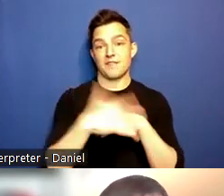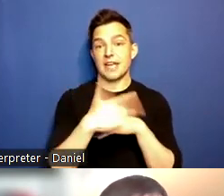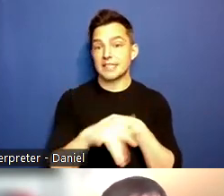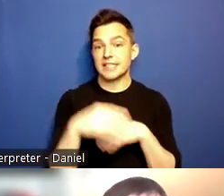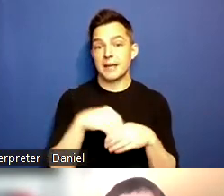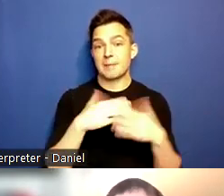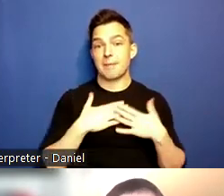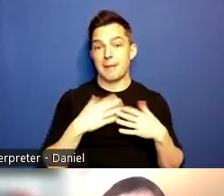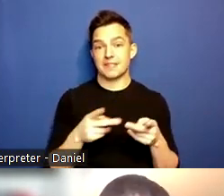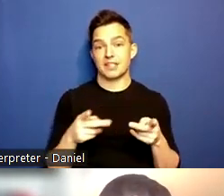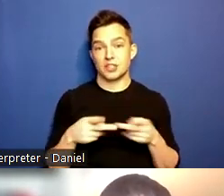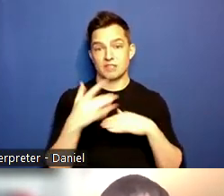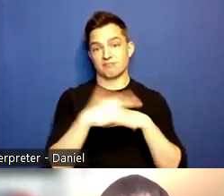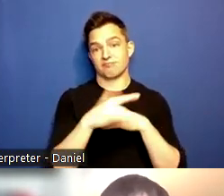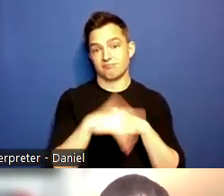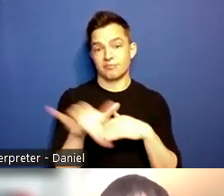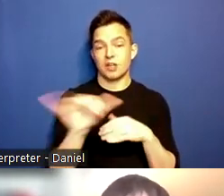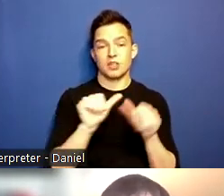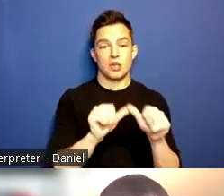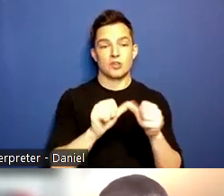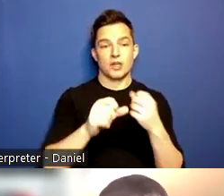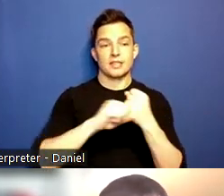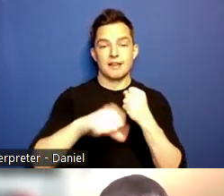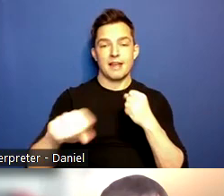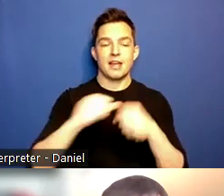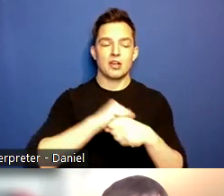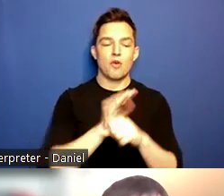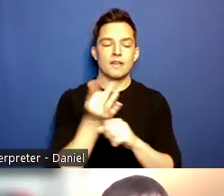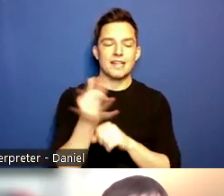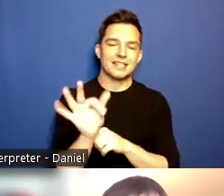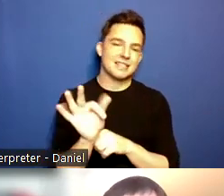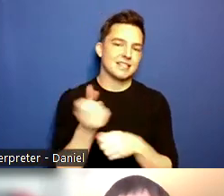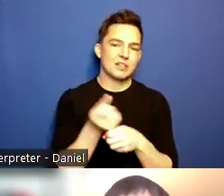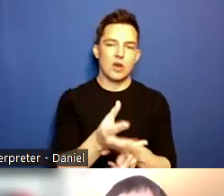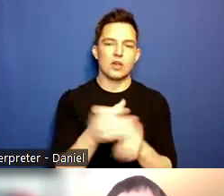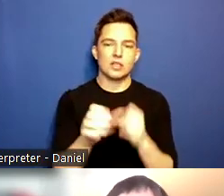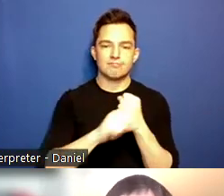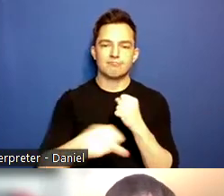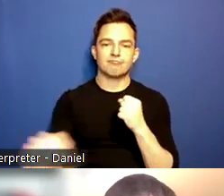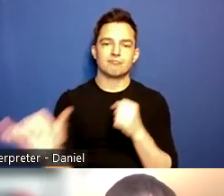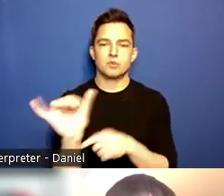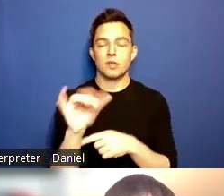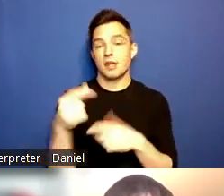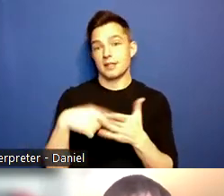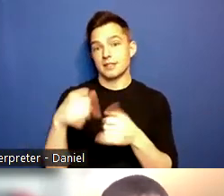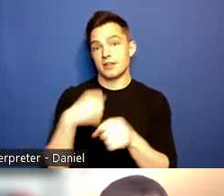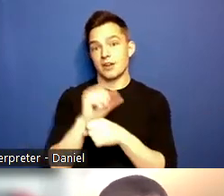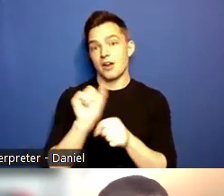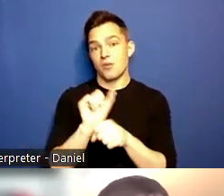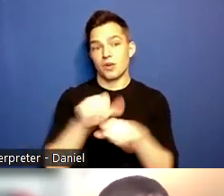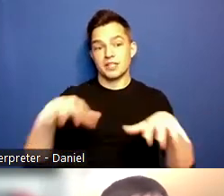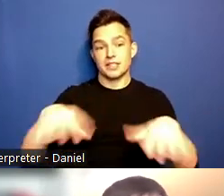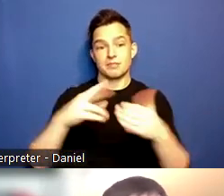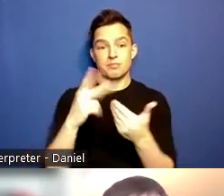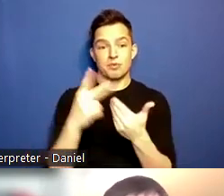position, as well as the ongoing delays caused by COVID-19. This year, I've been working to pull the program